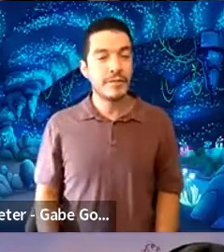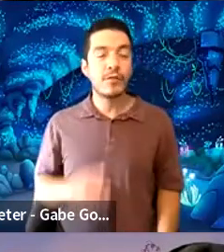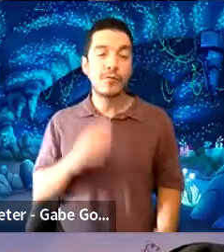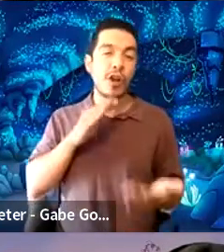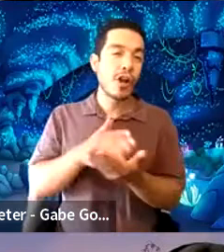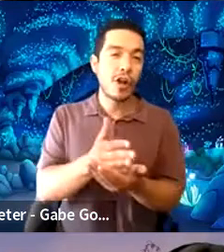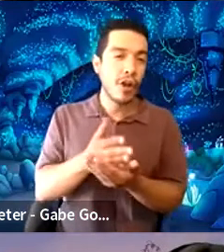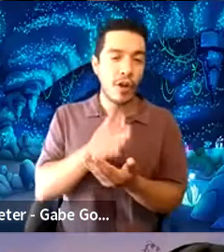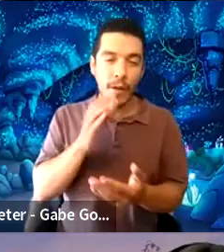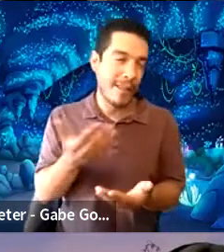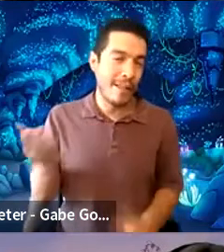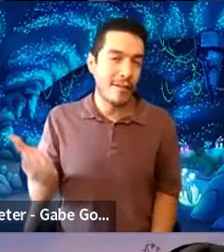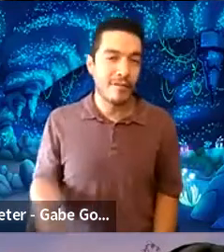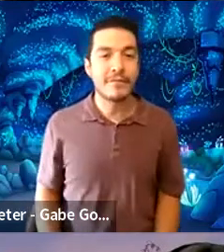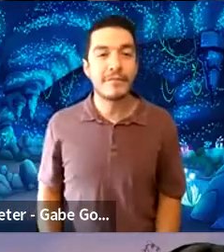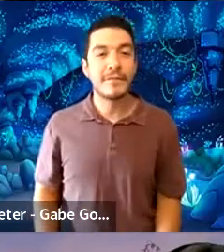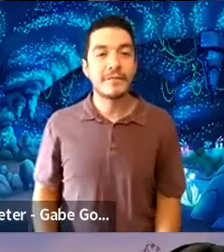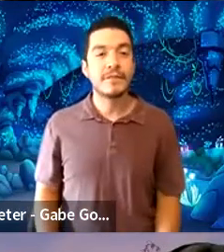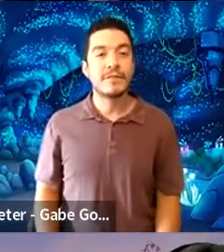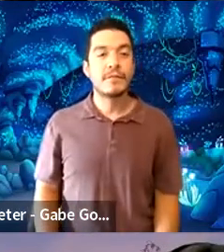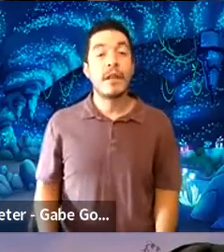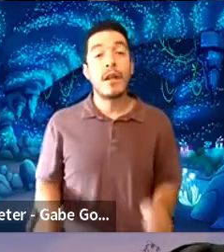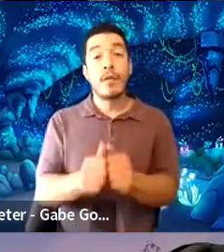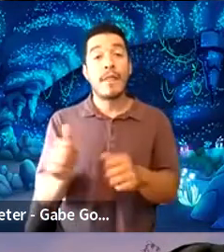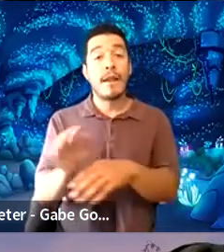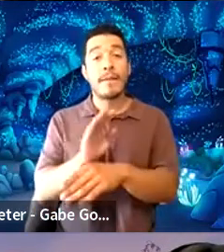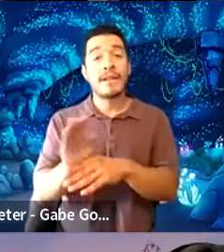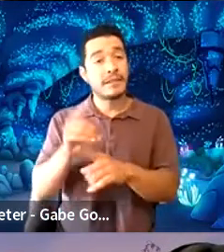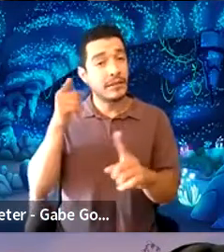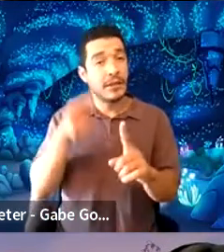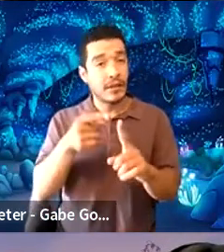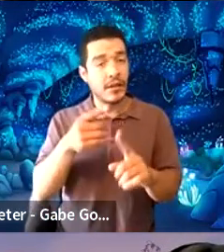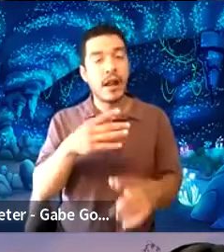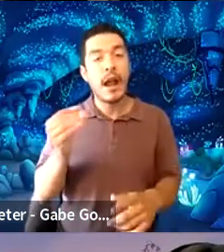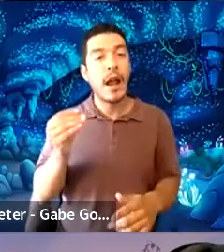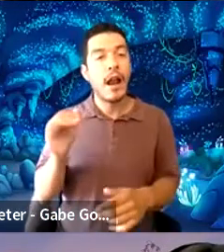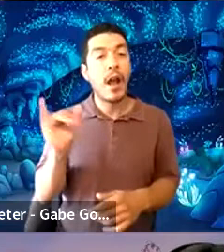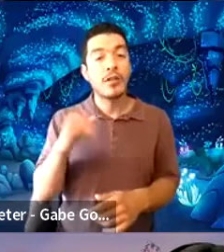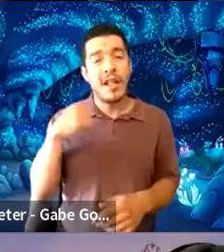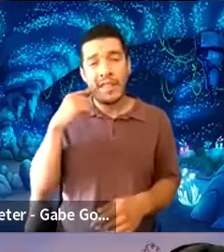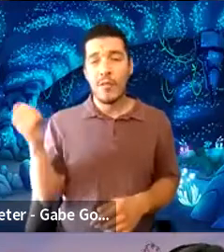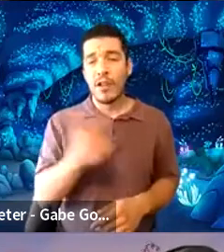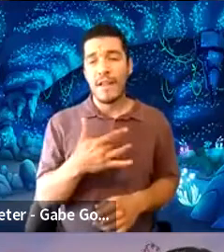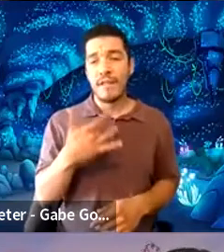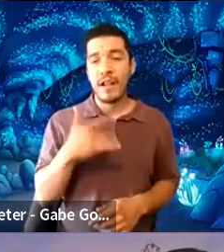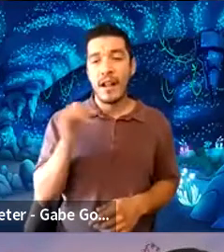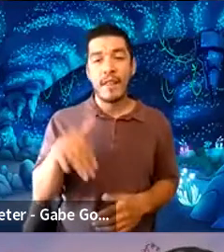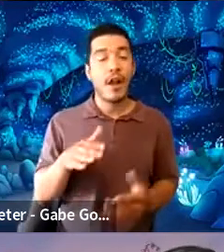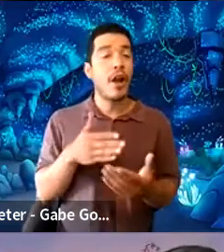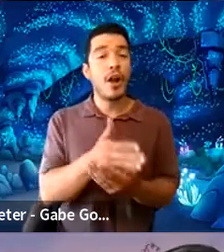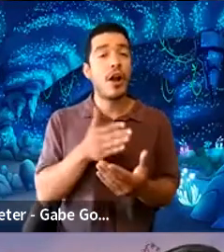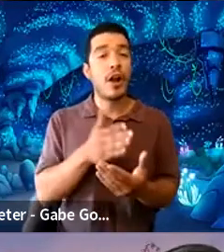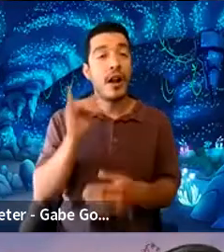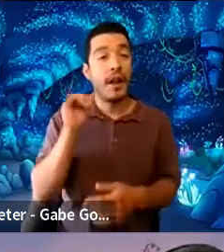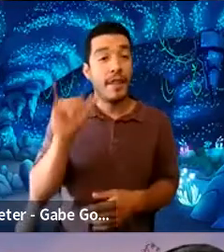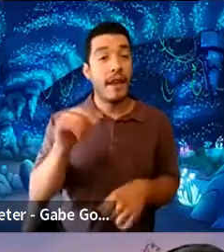be a main thing, but with a business angle. And also, I think we all felt that cooking at